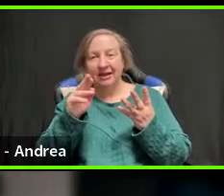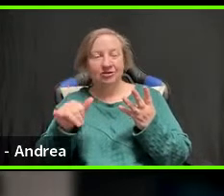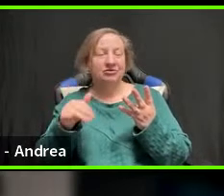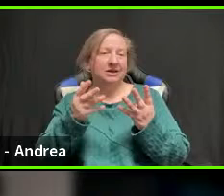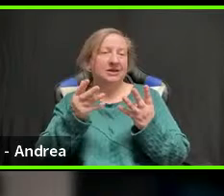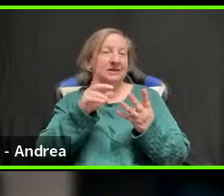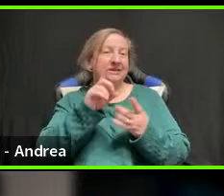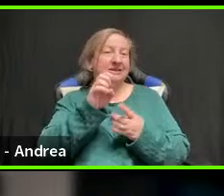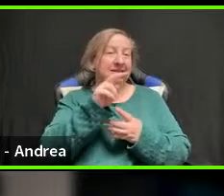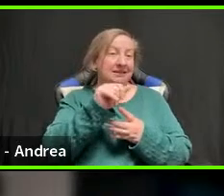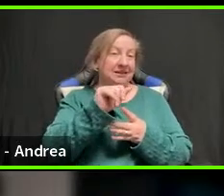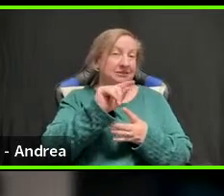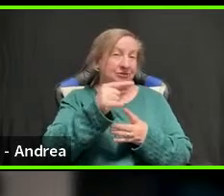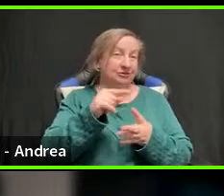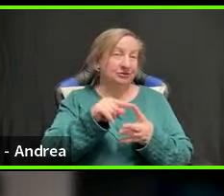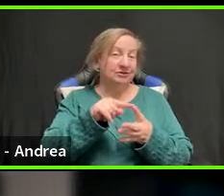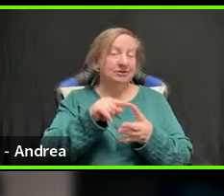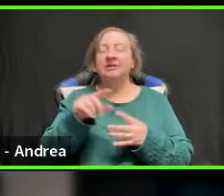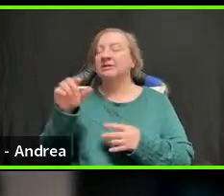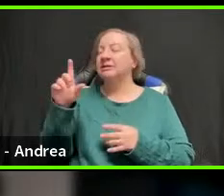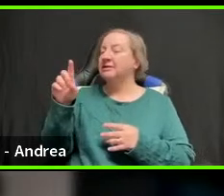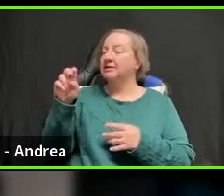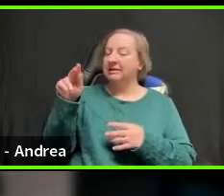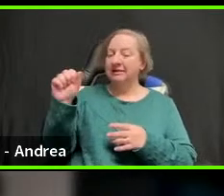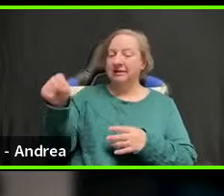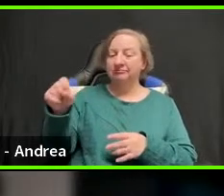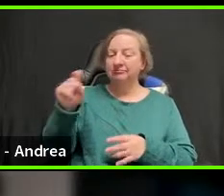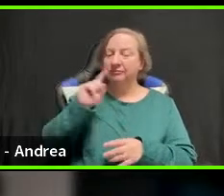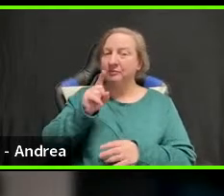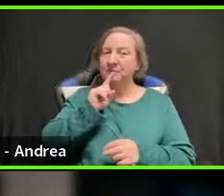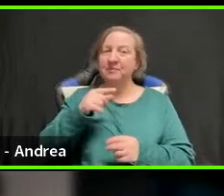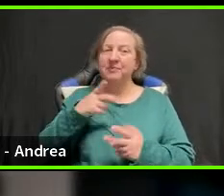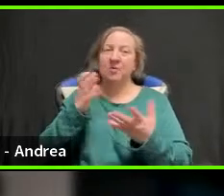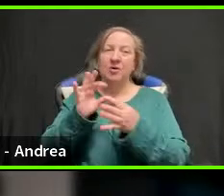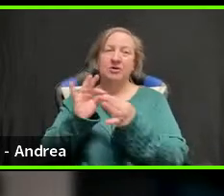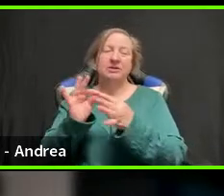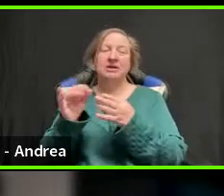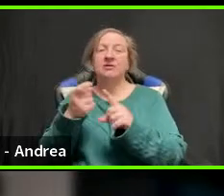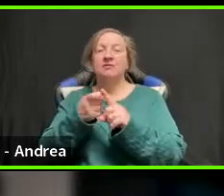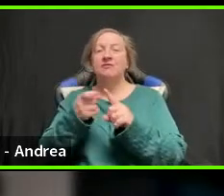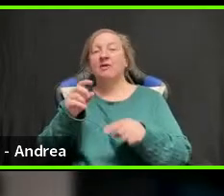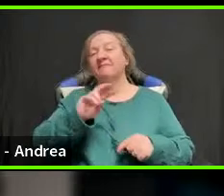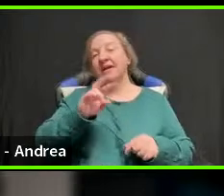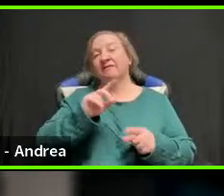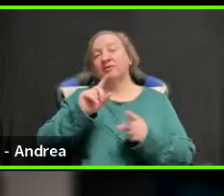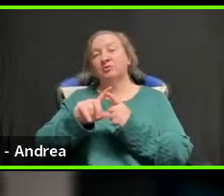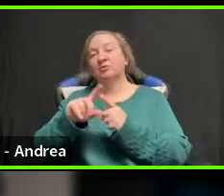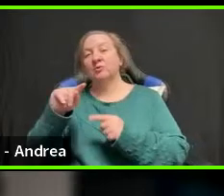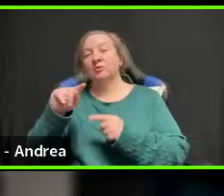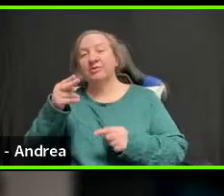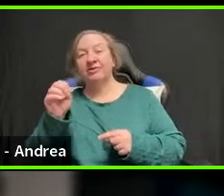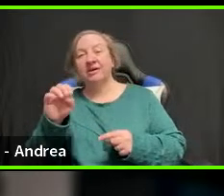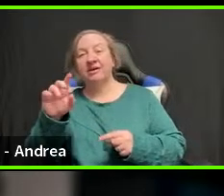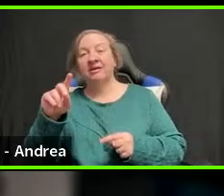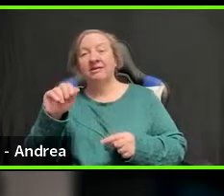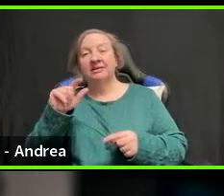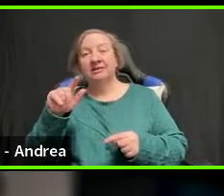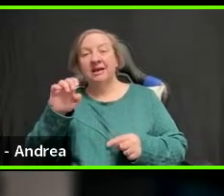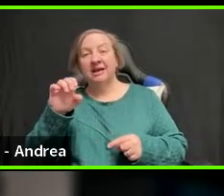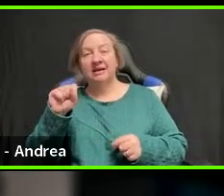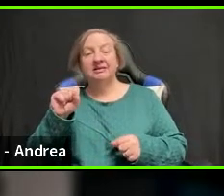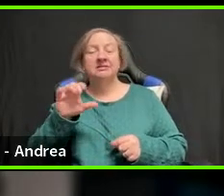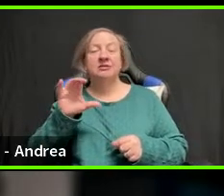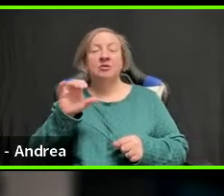kick it off? Sure. I just wanted to say, I think from Vancouver to the Dalles, the Corps is